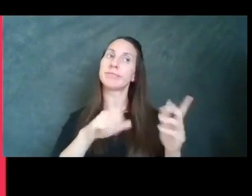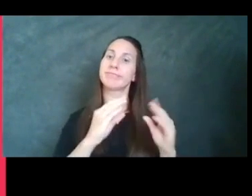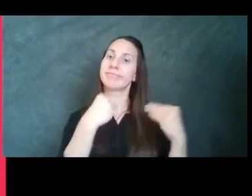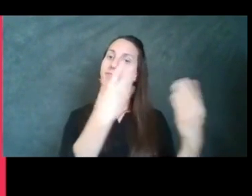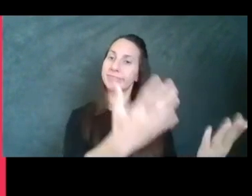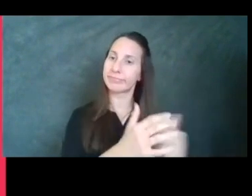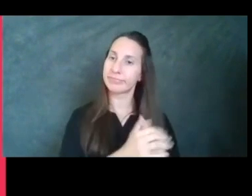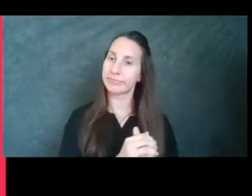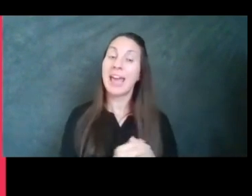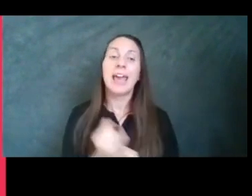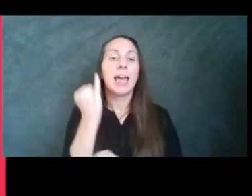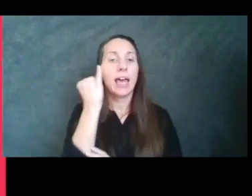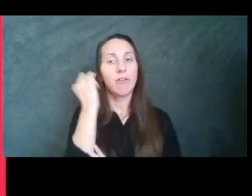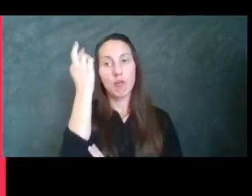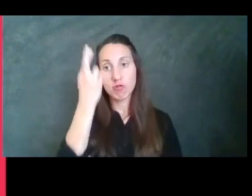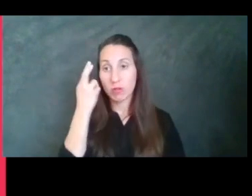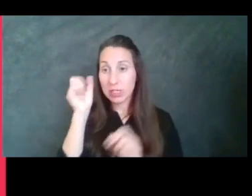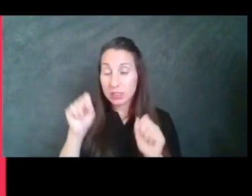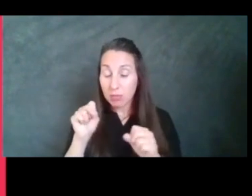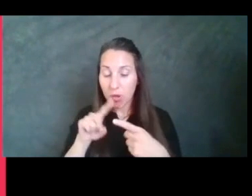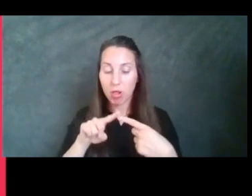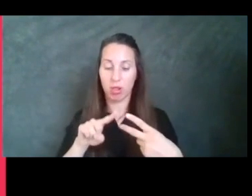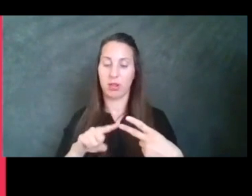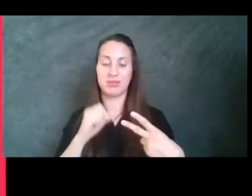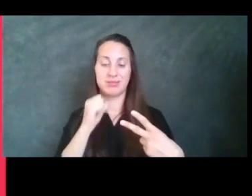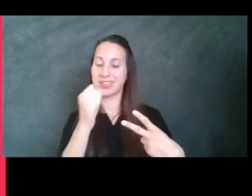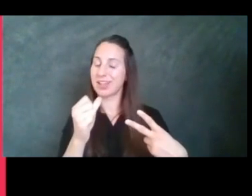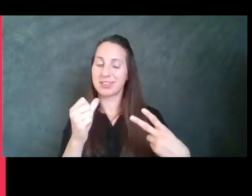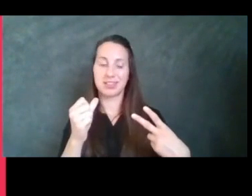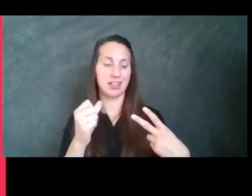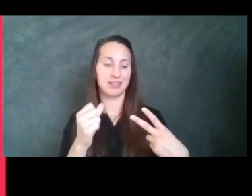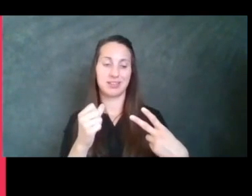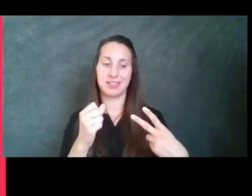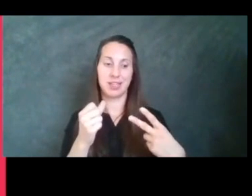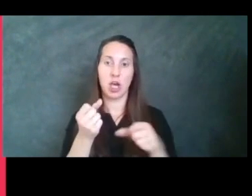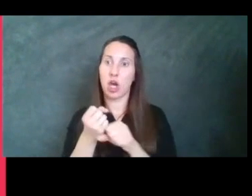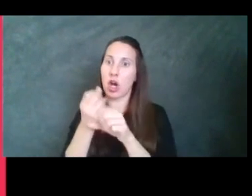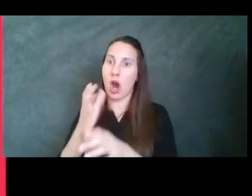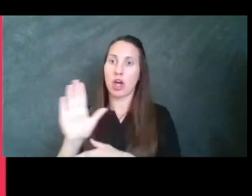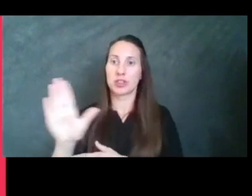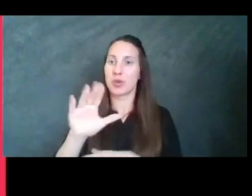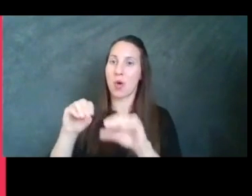reasonable and it's not going to, put your organization out of